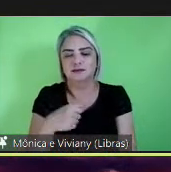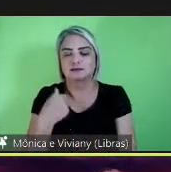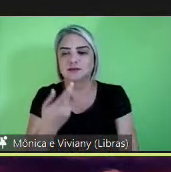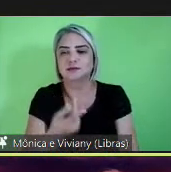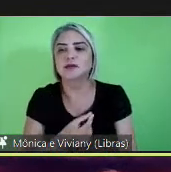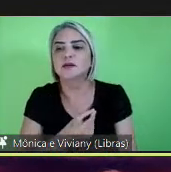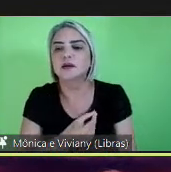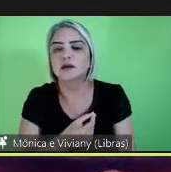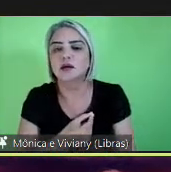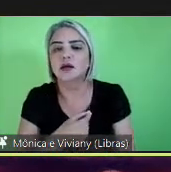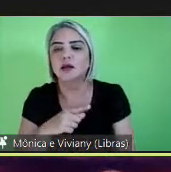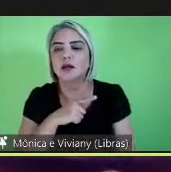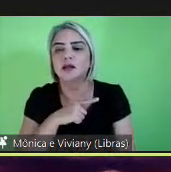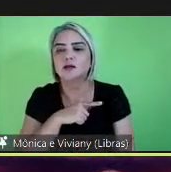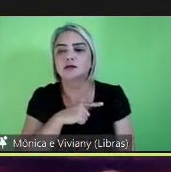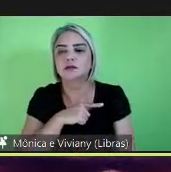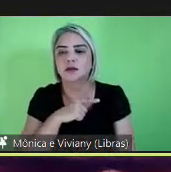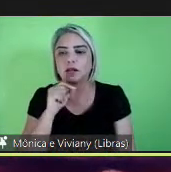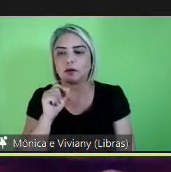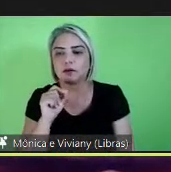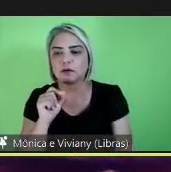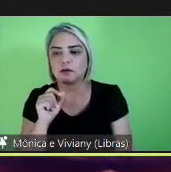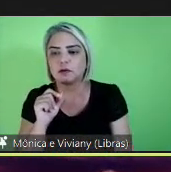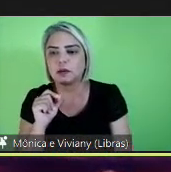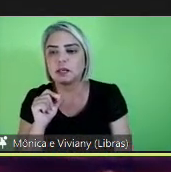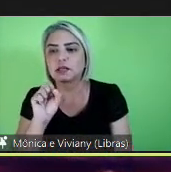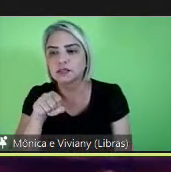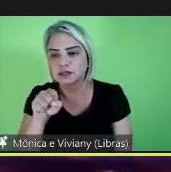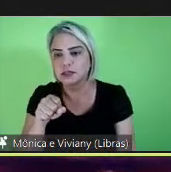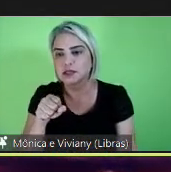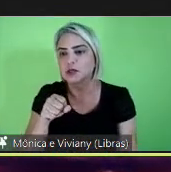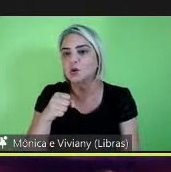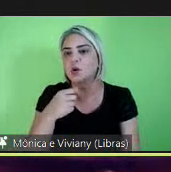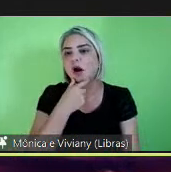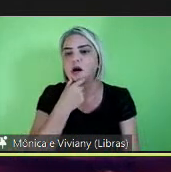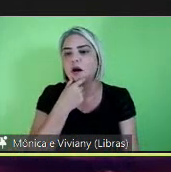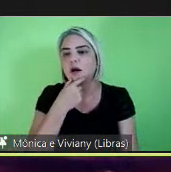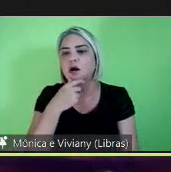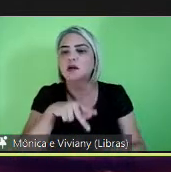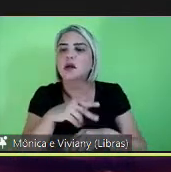Kingdom. Yes, in the United Kingdom, we have food banks.